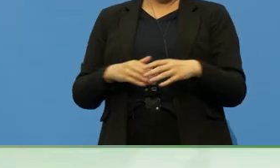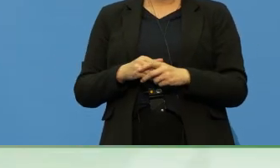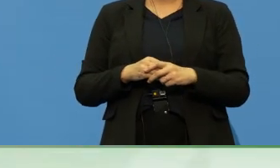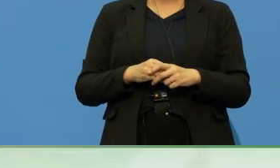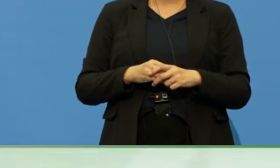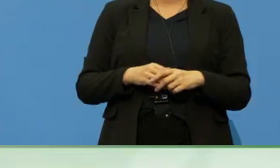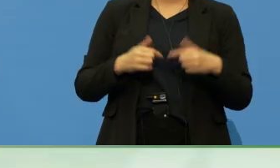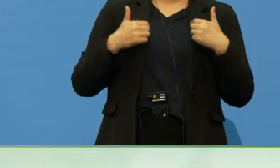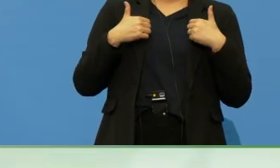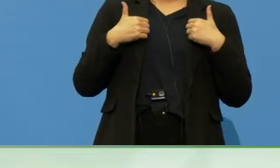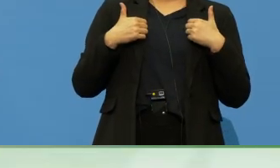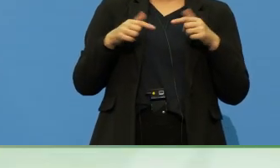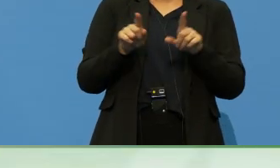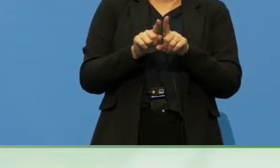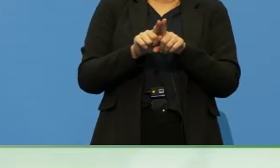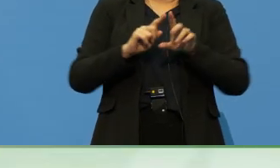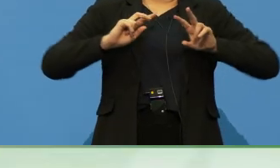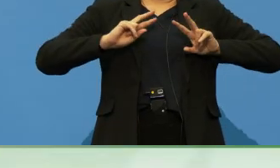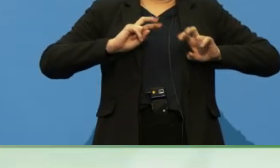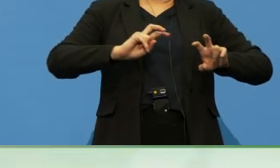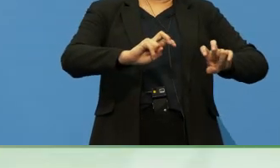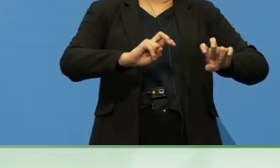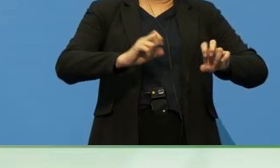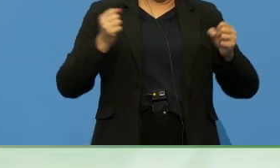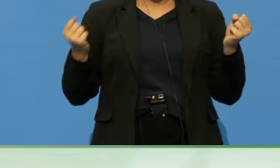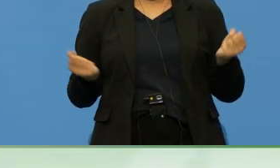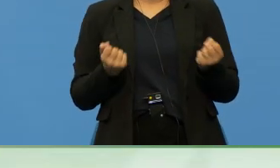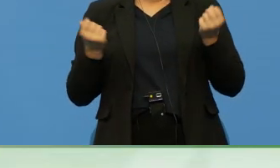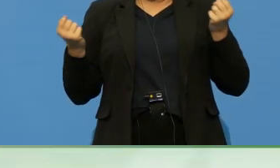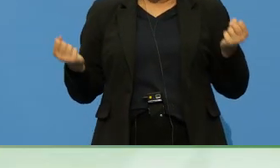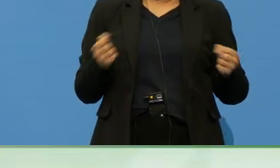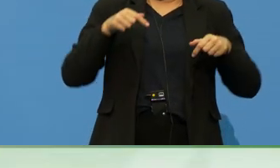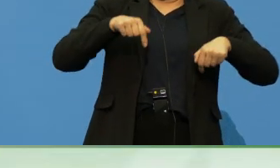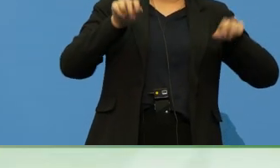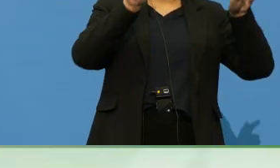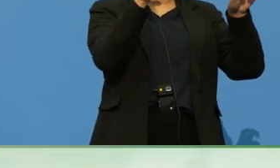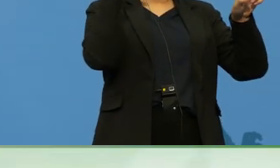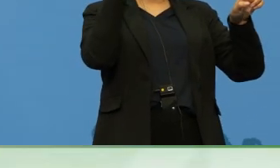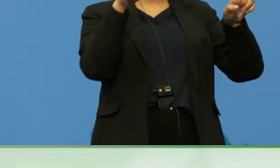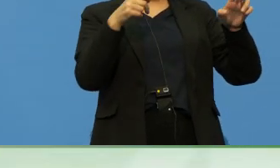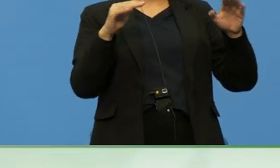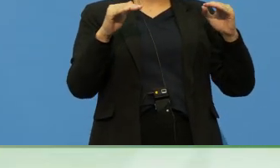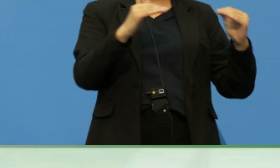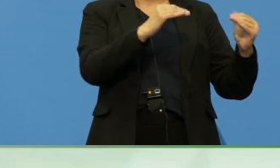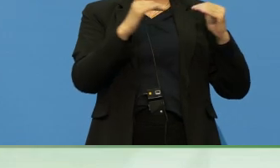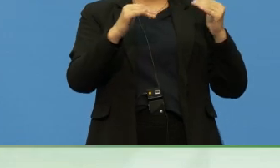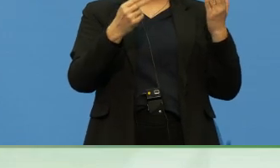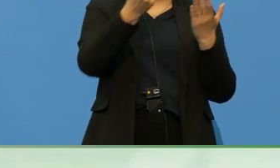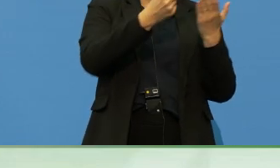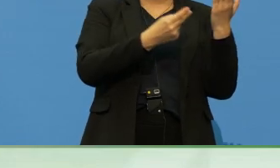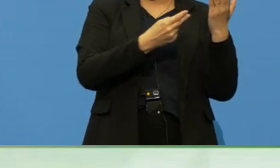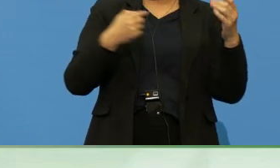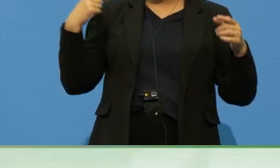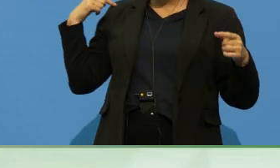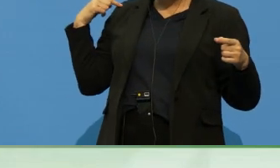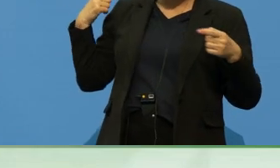and studied and investigated universal design for more than 25 years. So I know I am also met the long